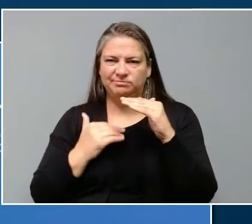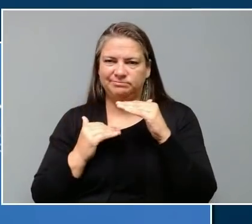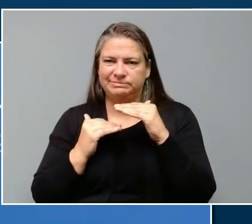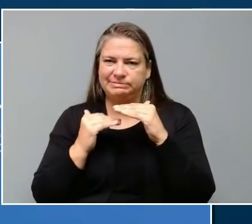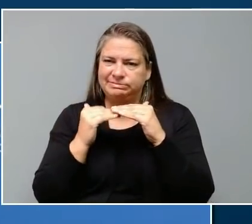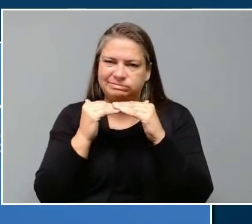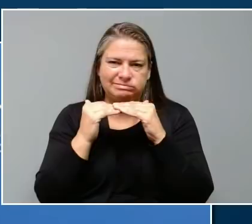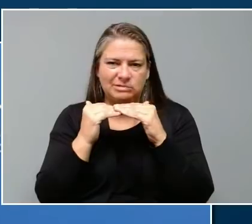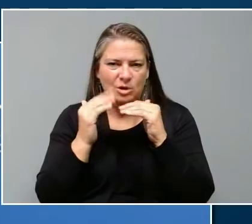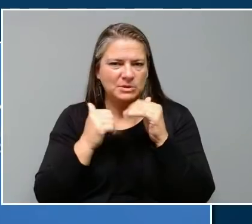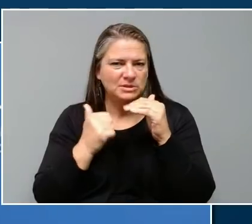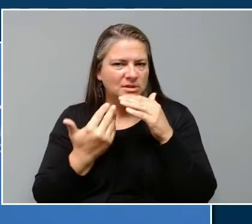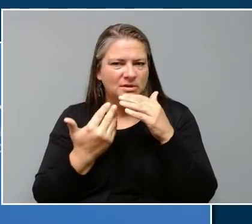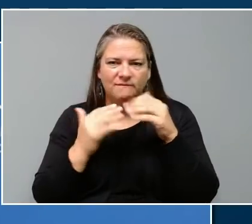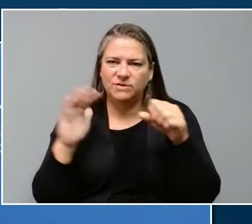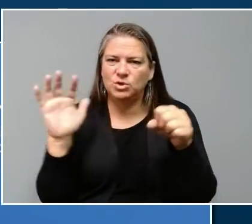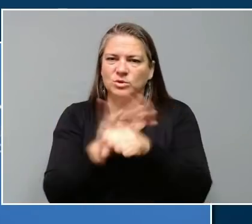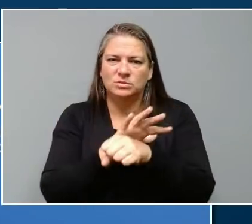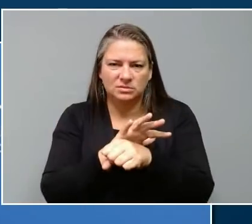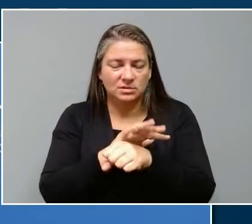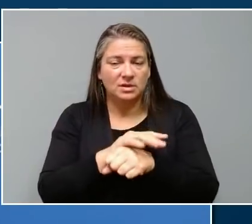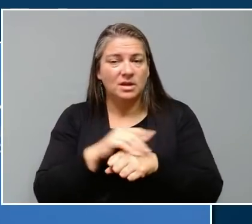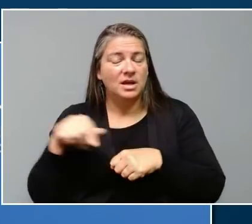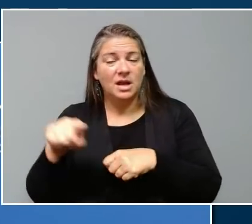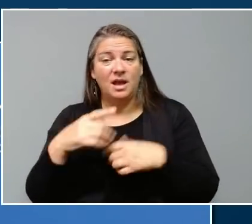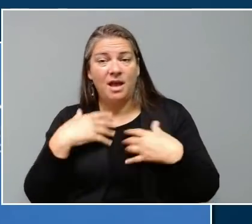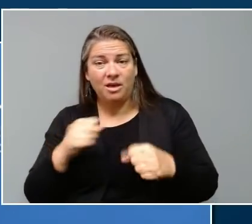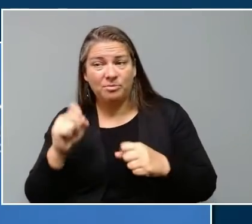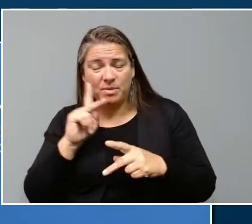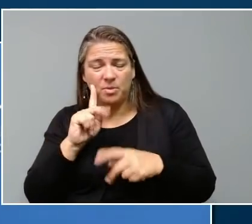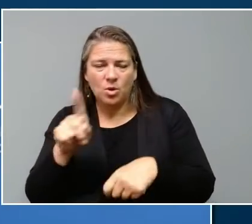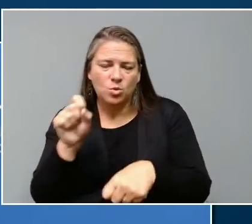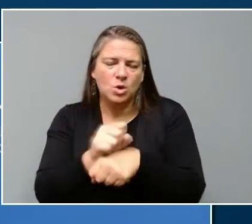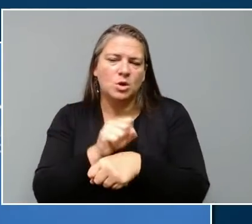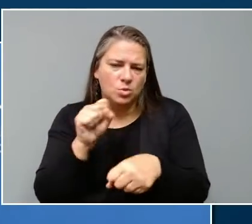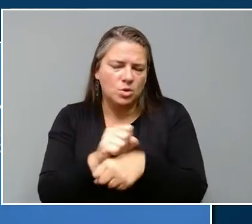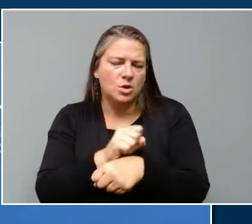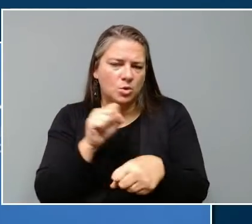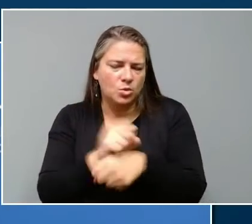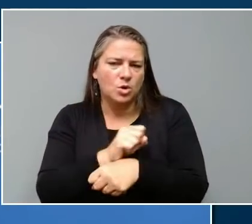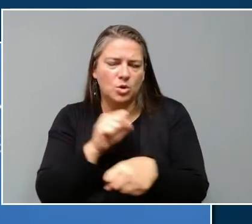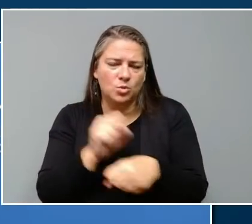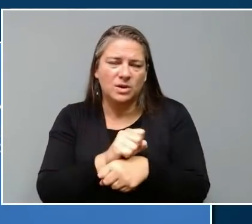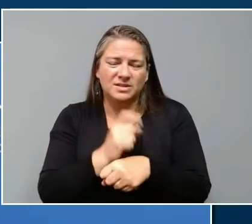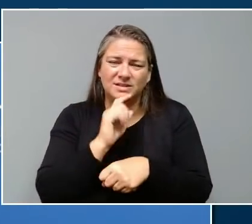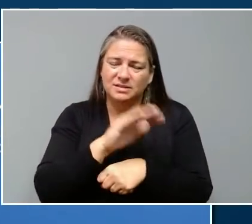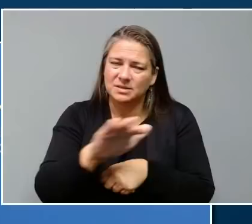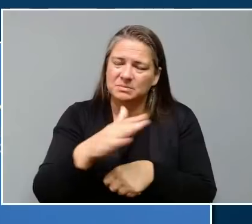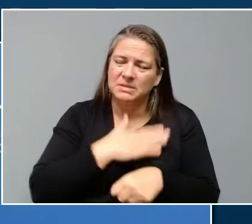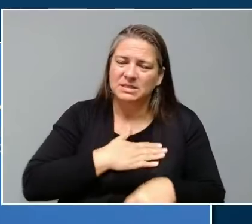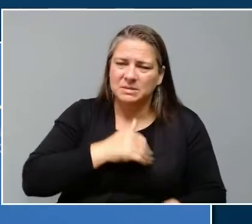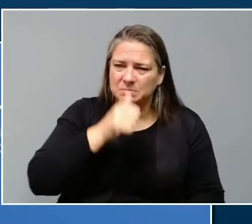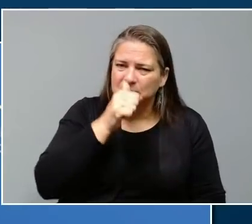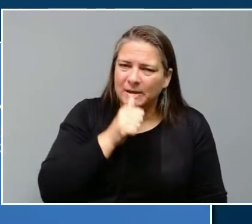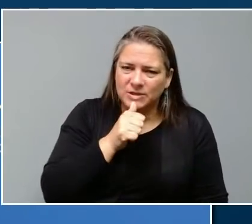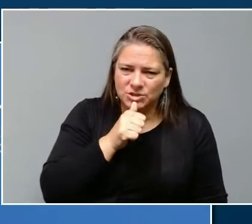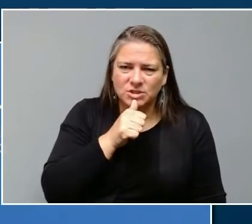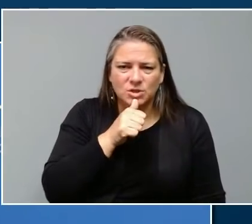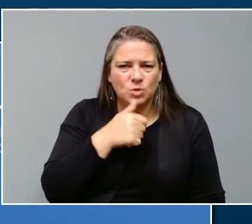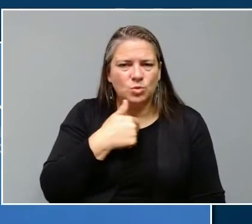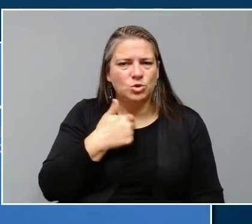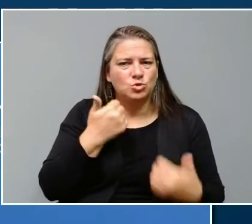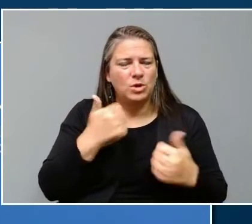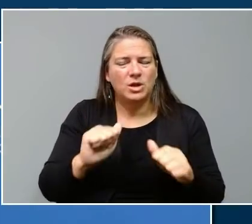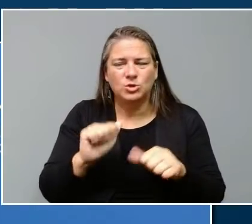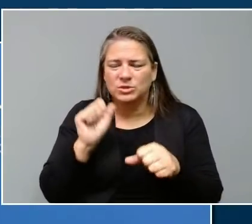working tirelessly to care for our community, and we ask that the community please be patient and understanding as we work to respond to this surge with all of our